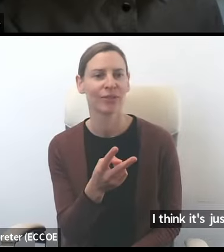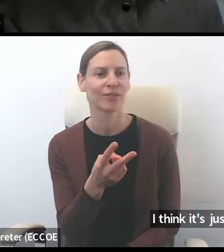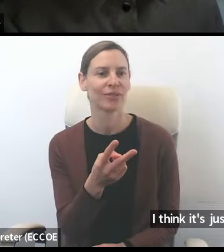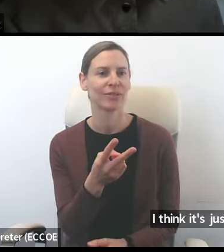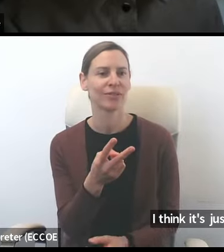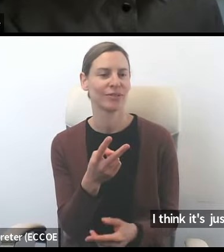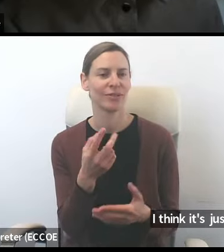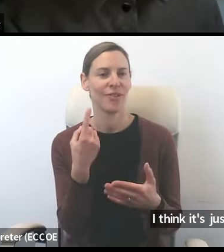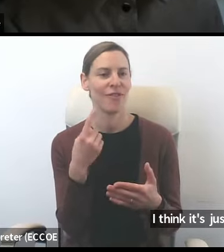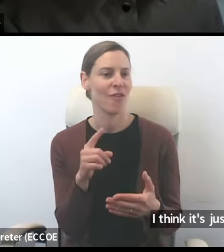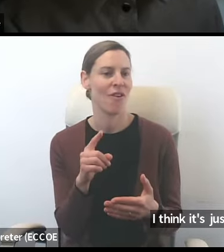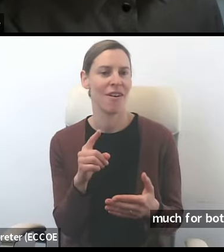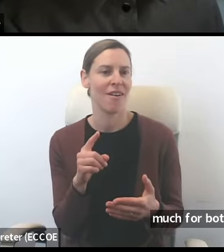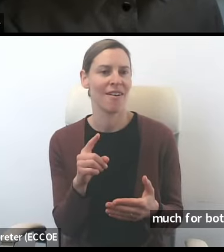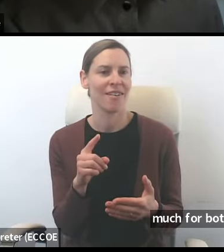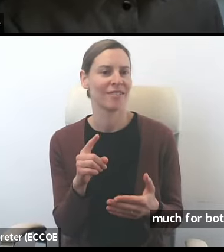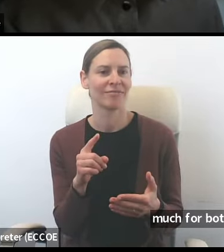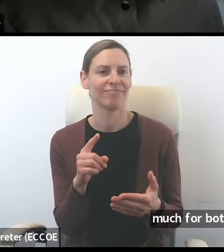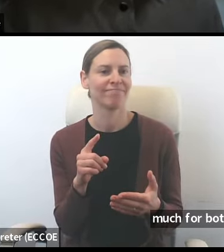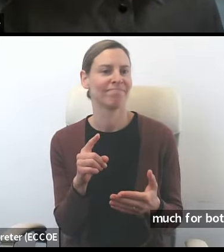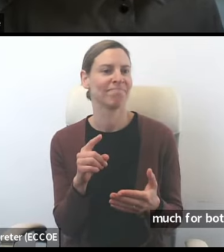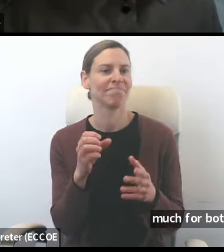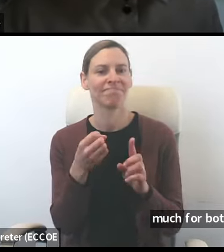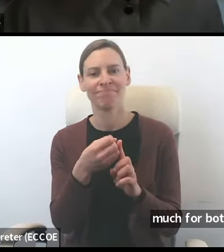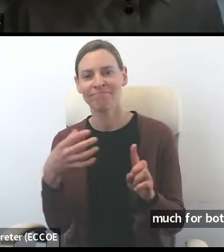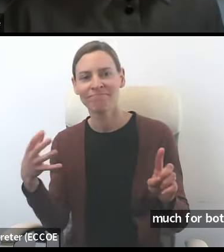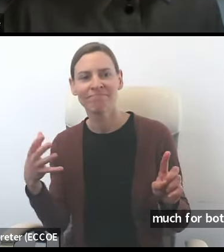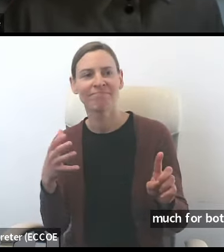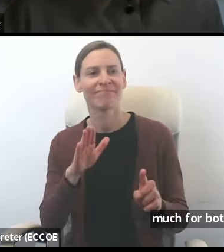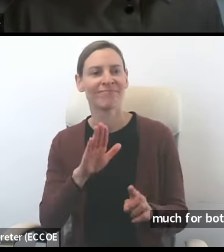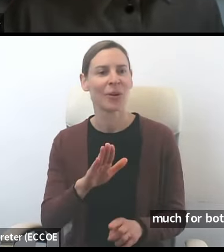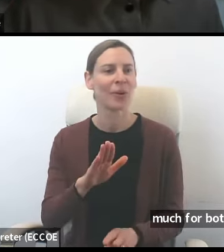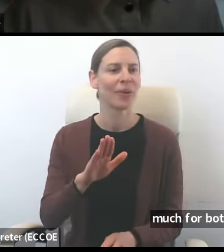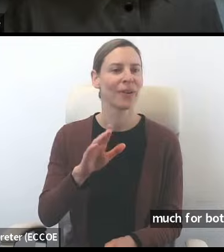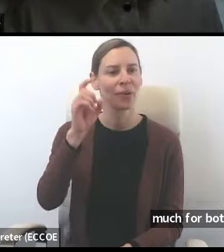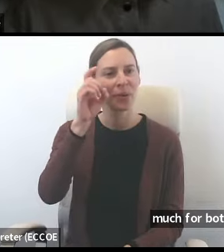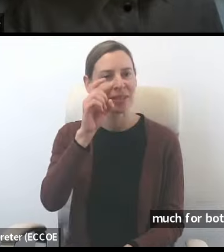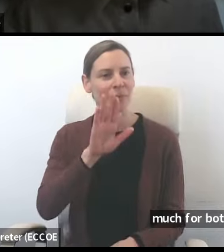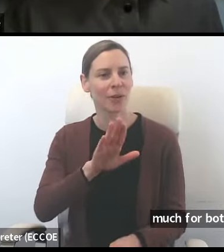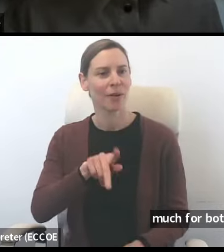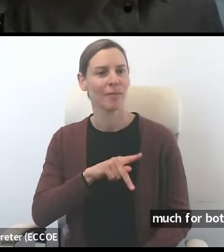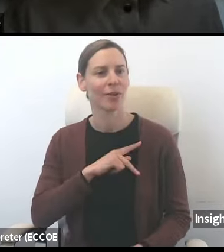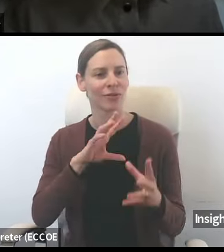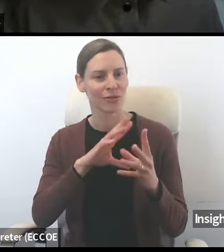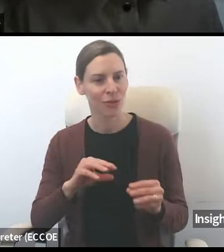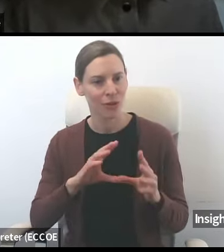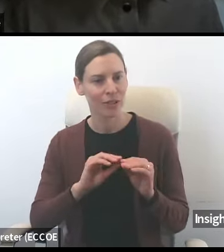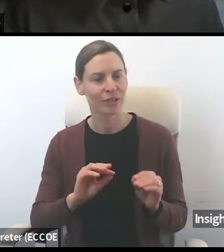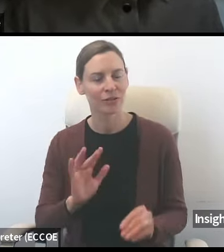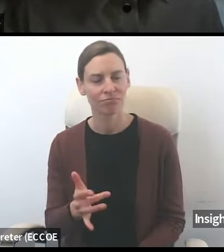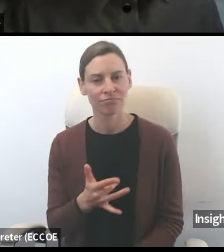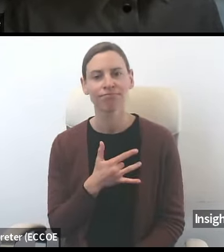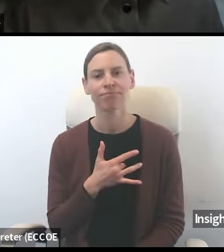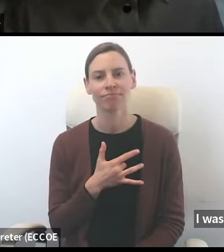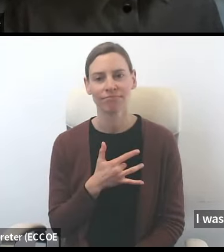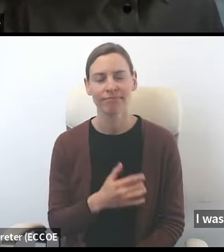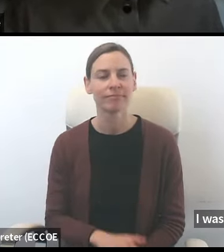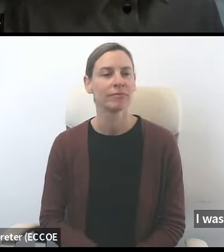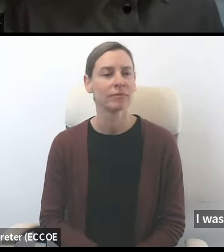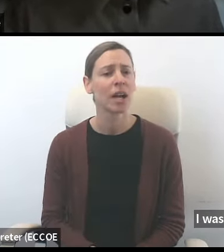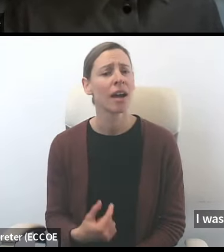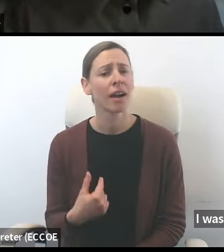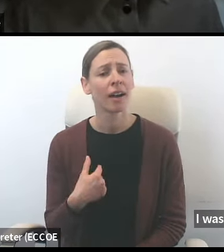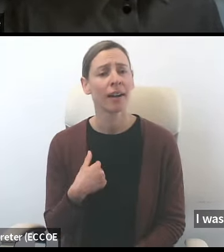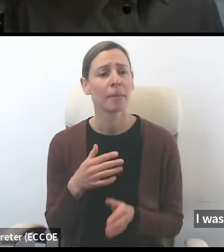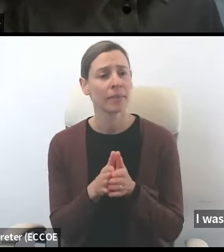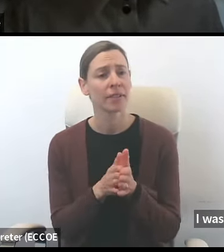with your insights and your personal stories. I was really moved by them. And I am just